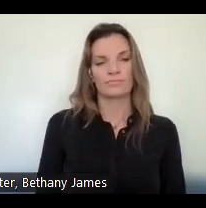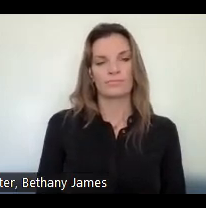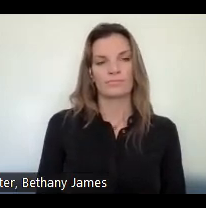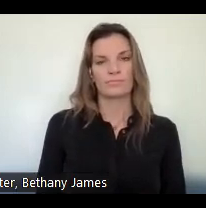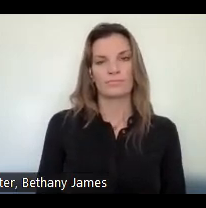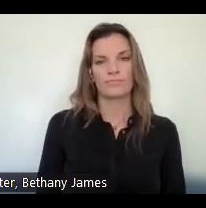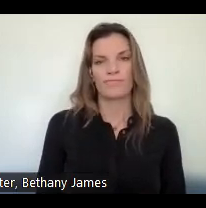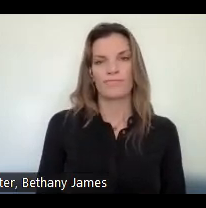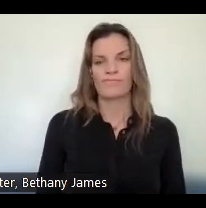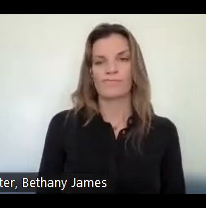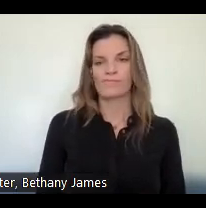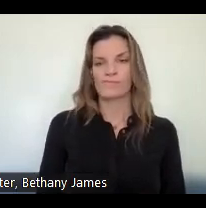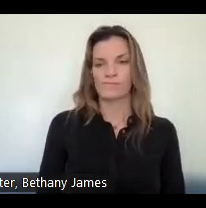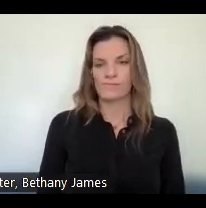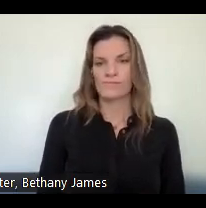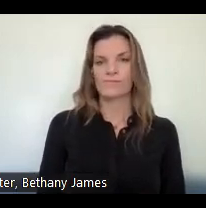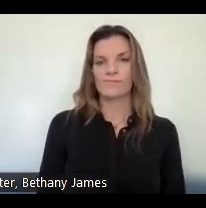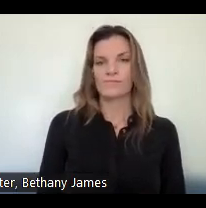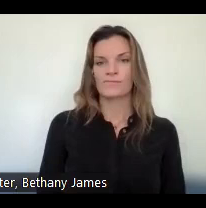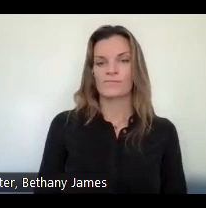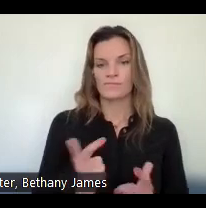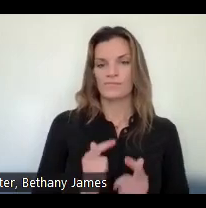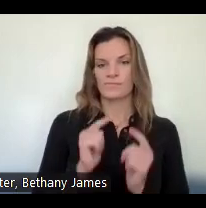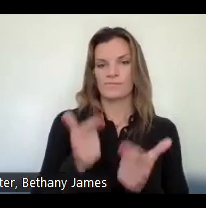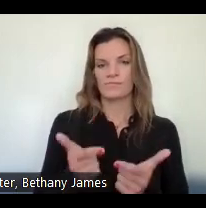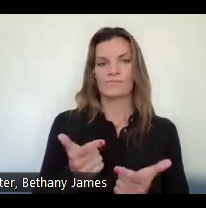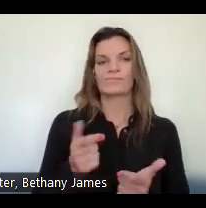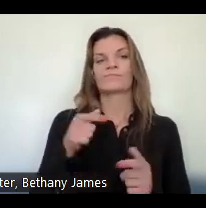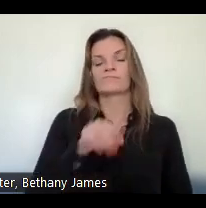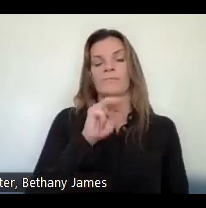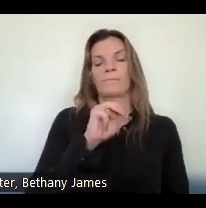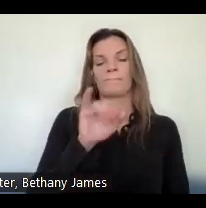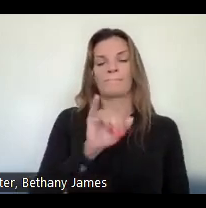And lastly, this is our My Navigator program.